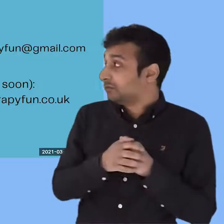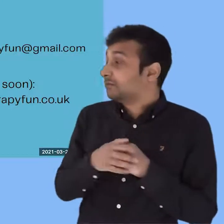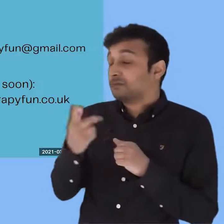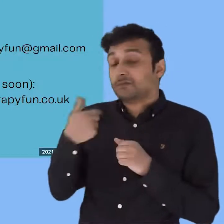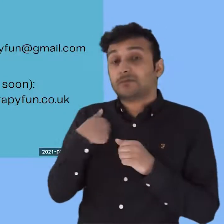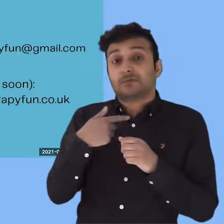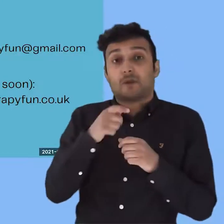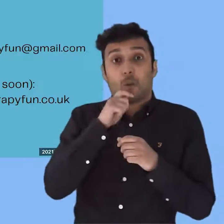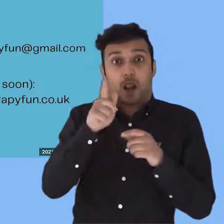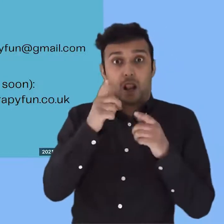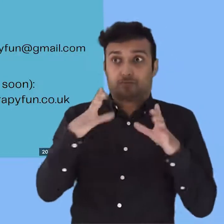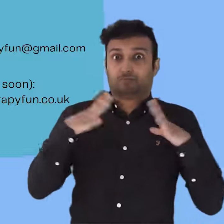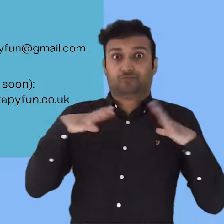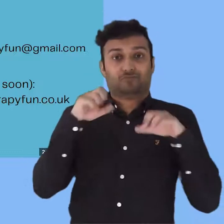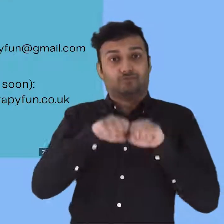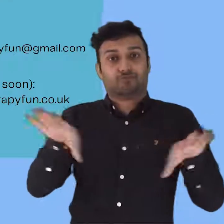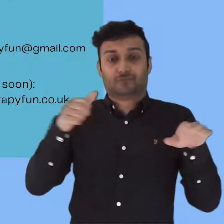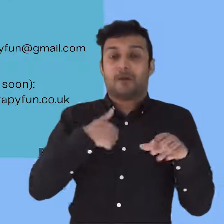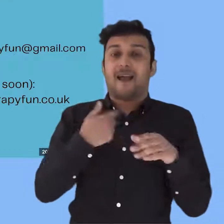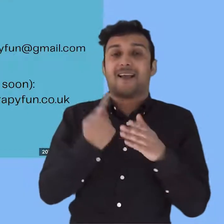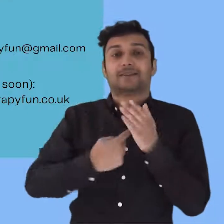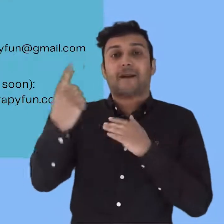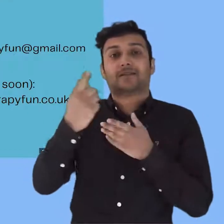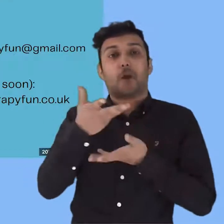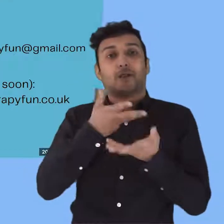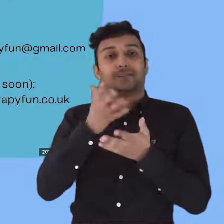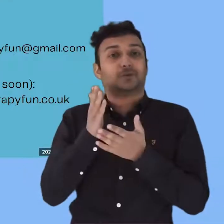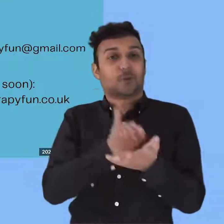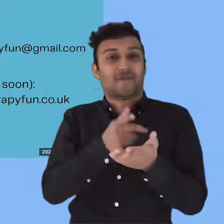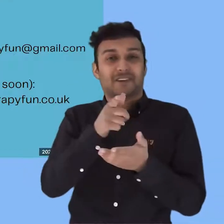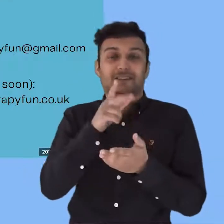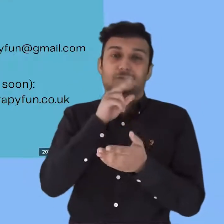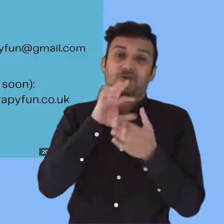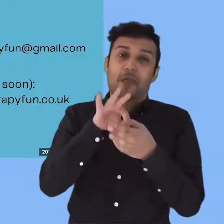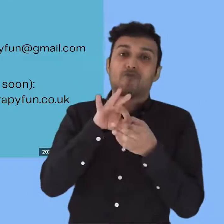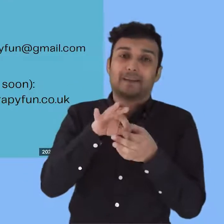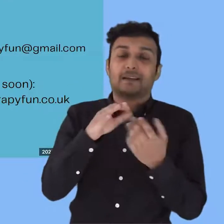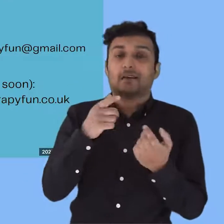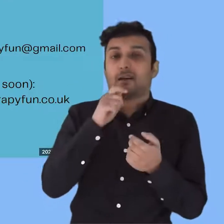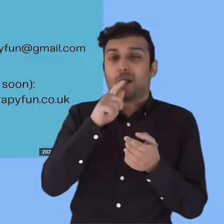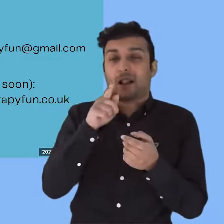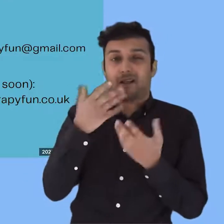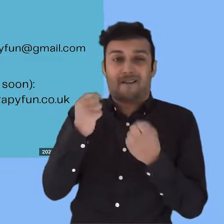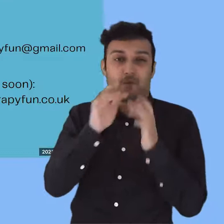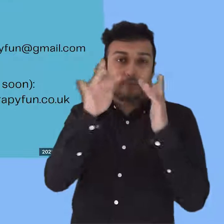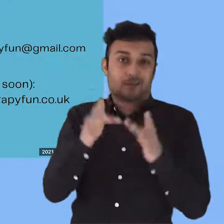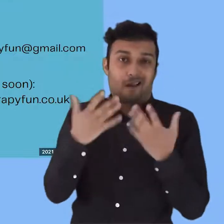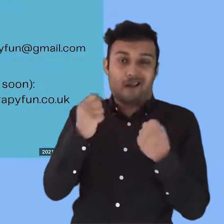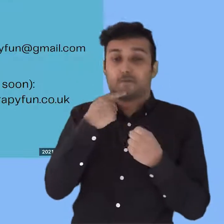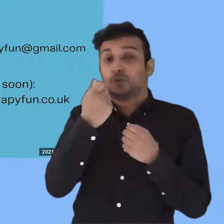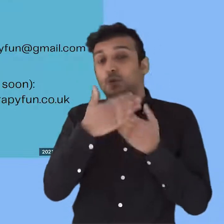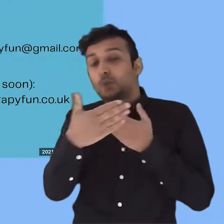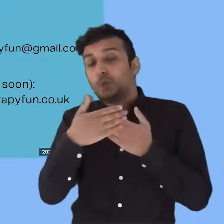this year. It will be on the website, but if you want to hear about when that will be, just check on my Instagram and I